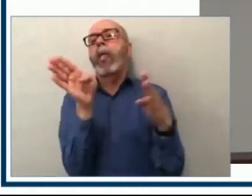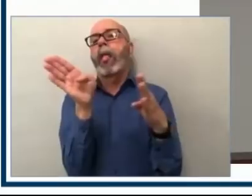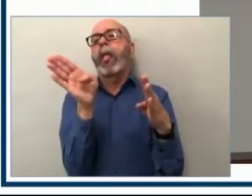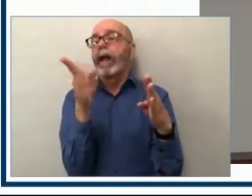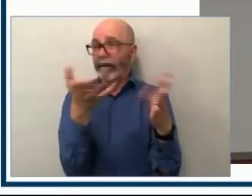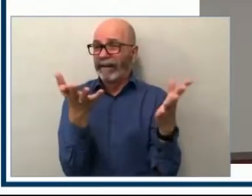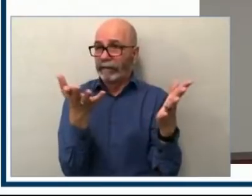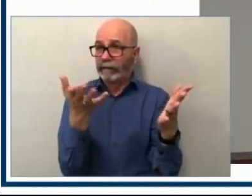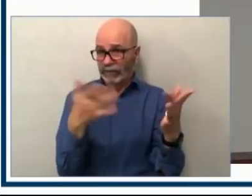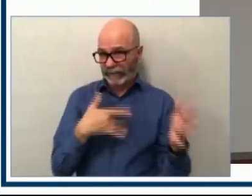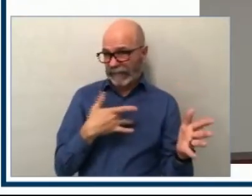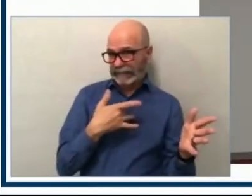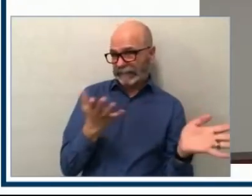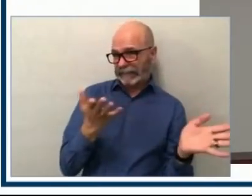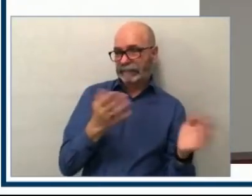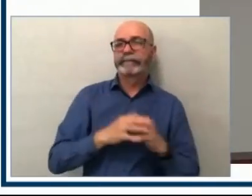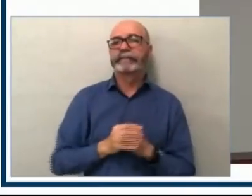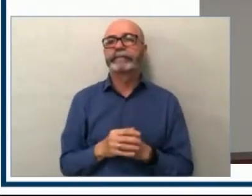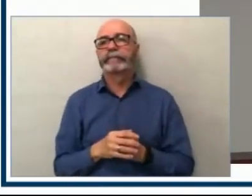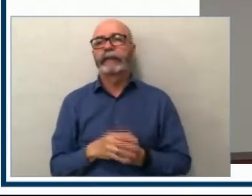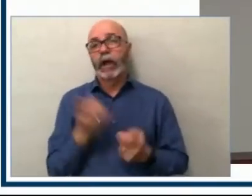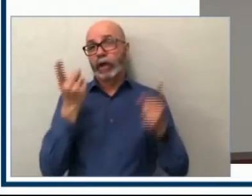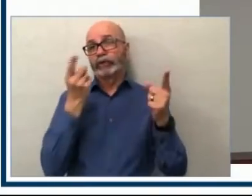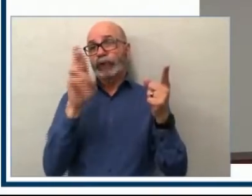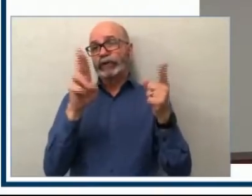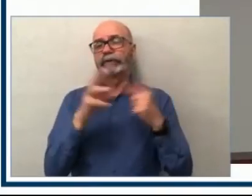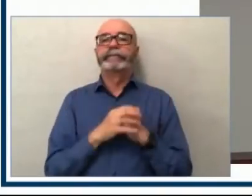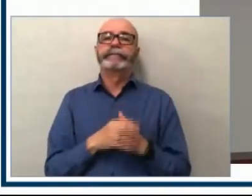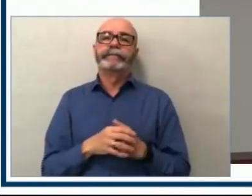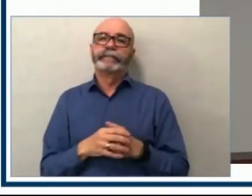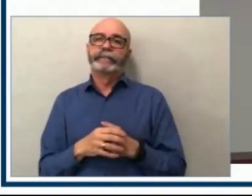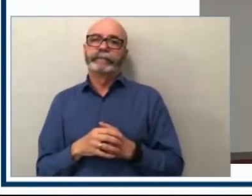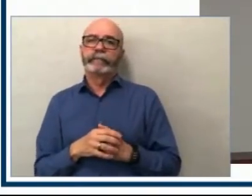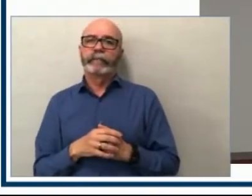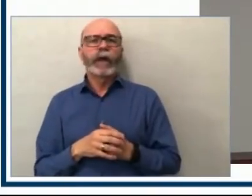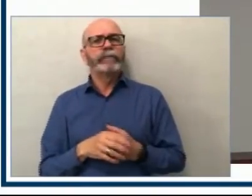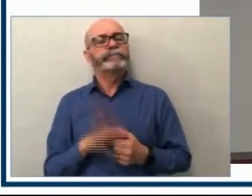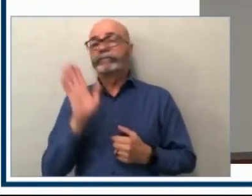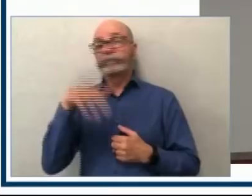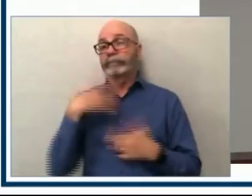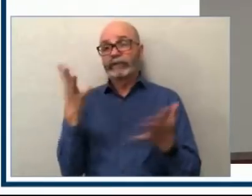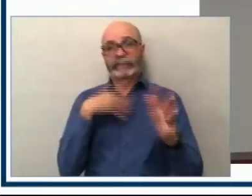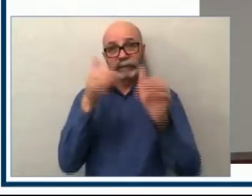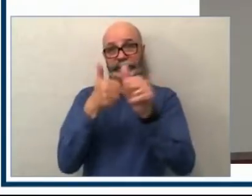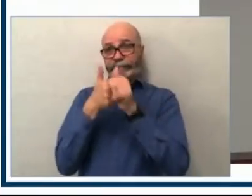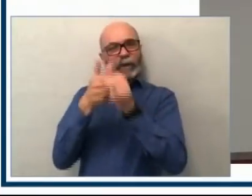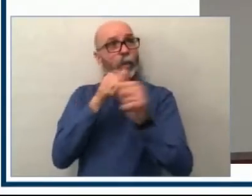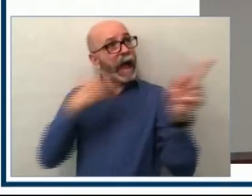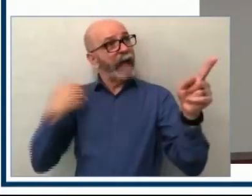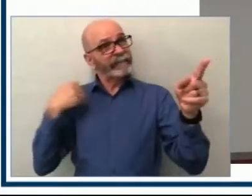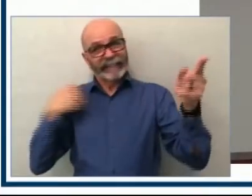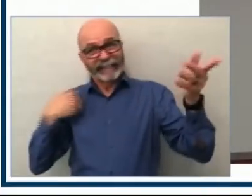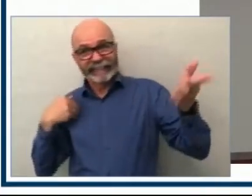vaccine we have available. And if things slow down, we'll have to ramp down